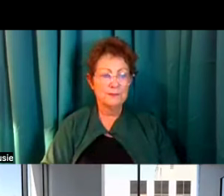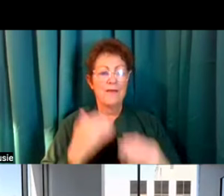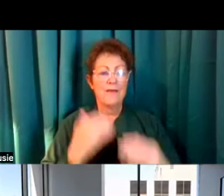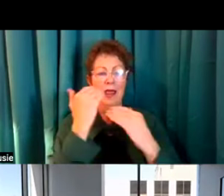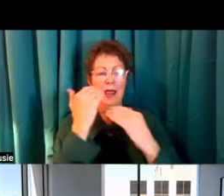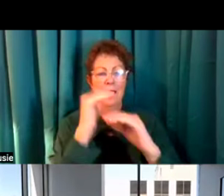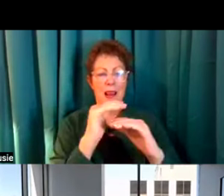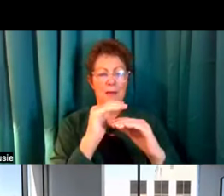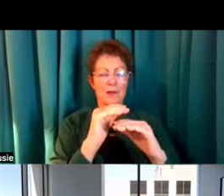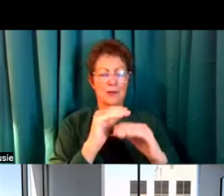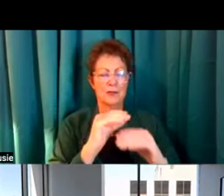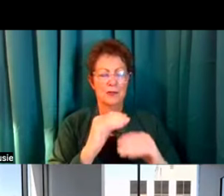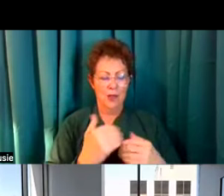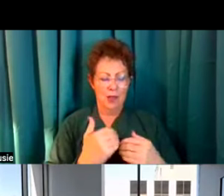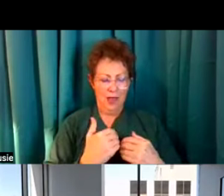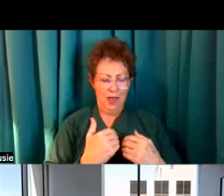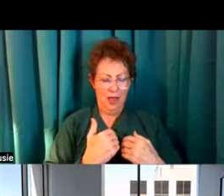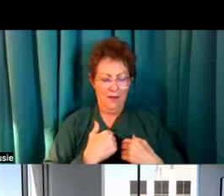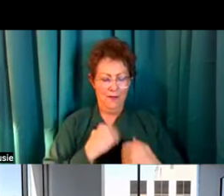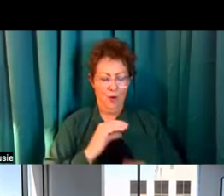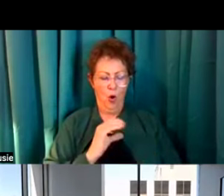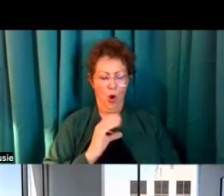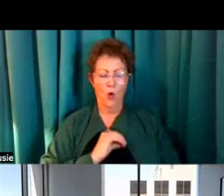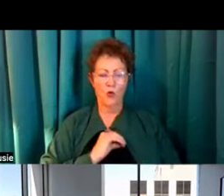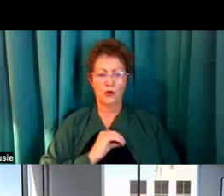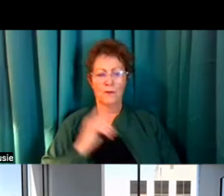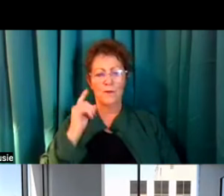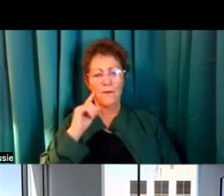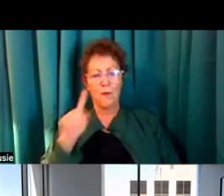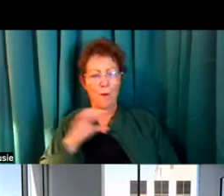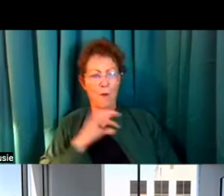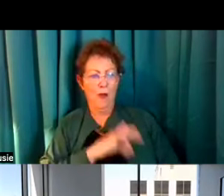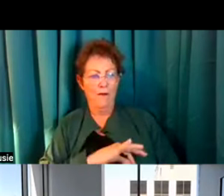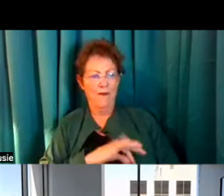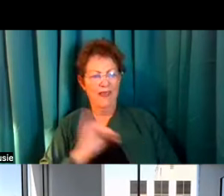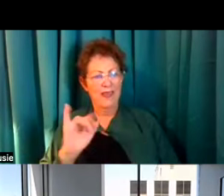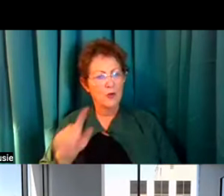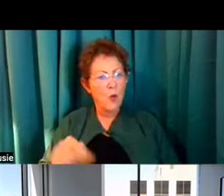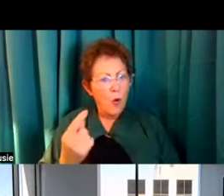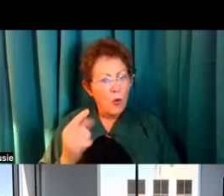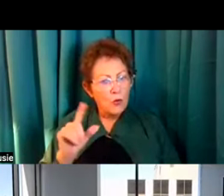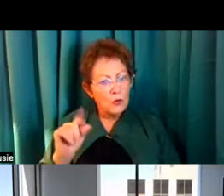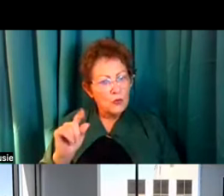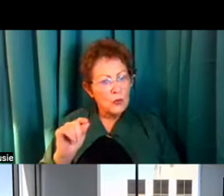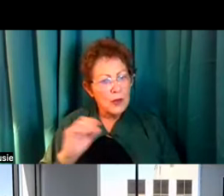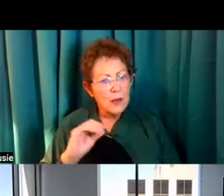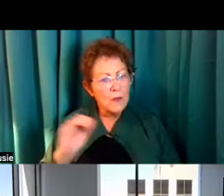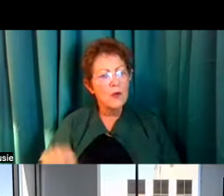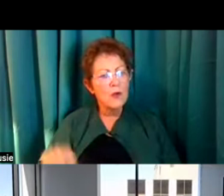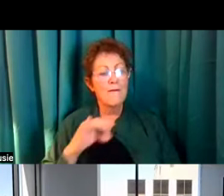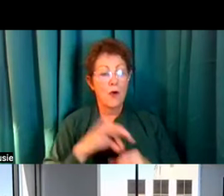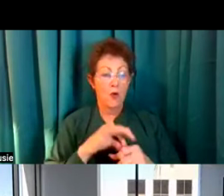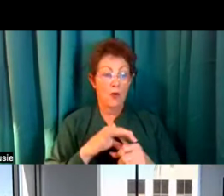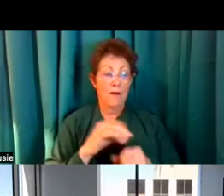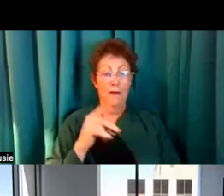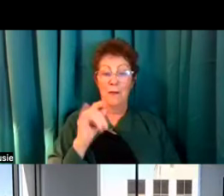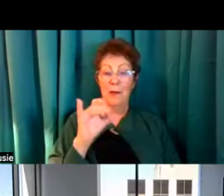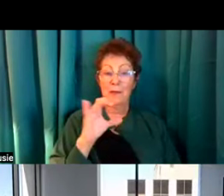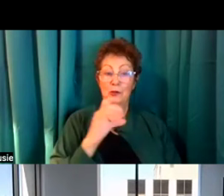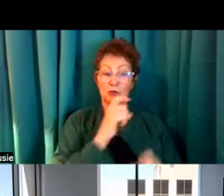of ownership that it can have in a for-profit, which is 20% of the voting stock. If it's a public